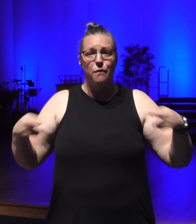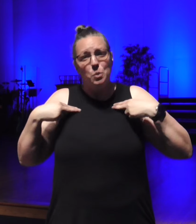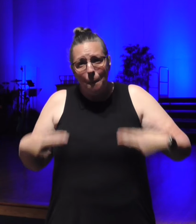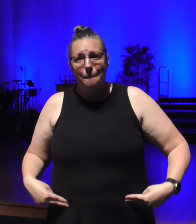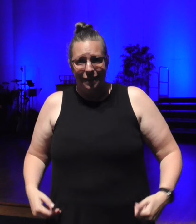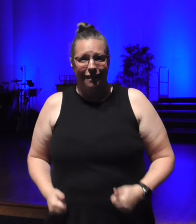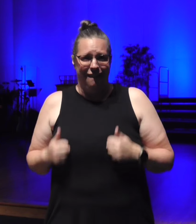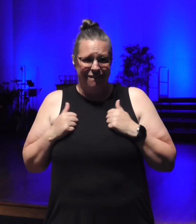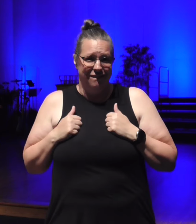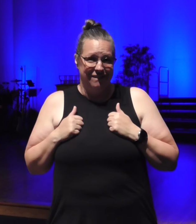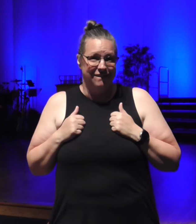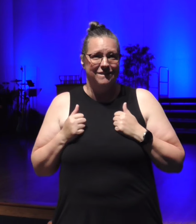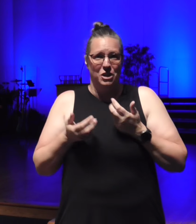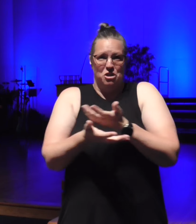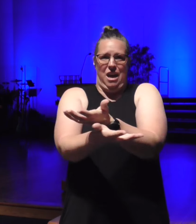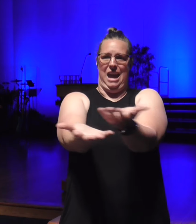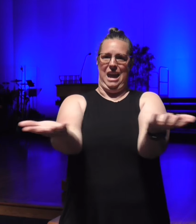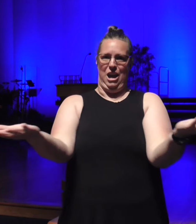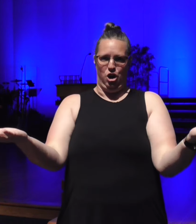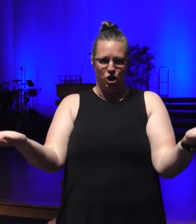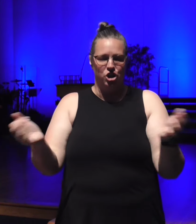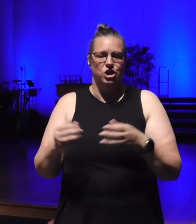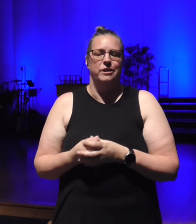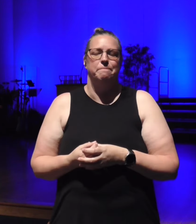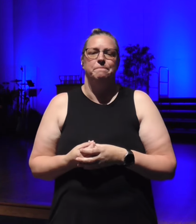life, in the midst of the ordinary.